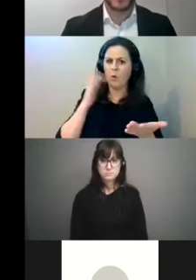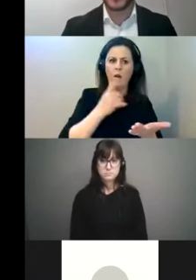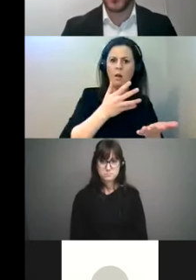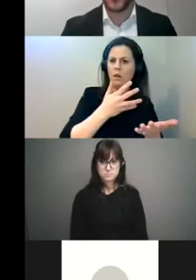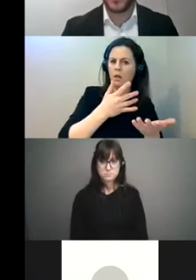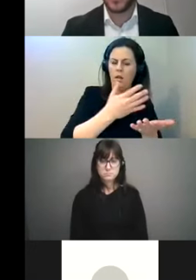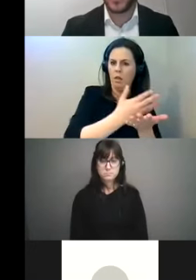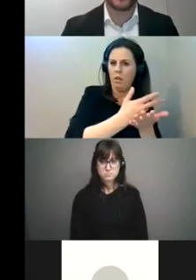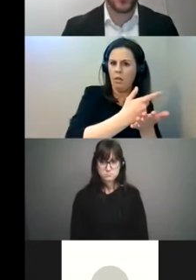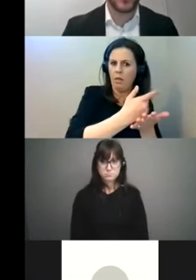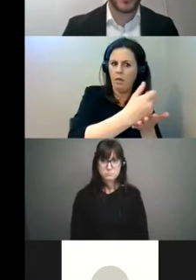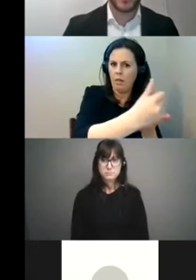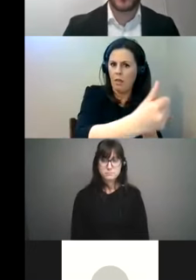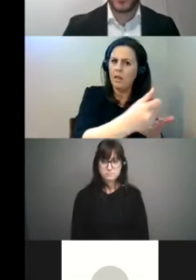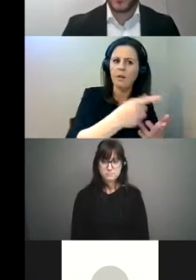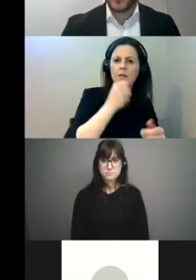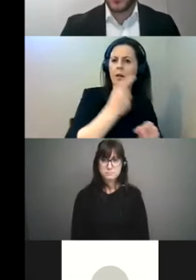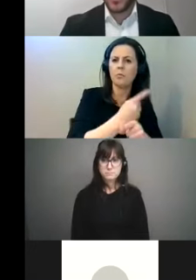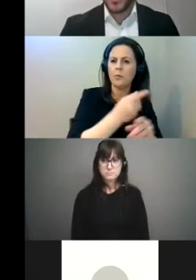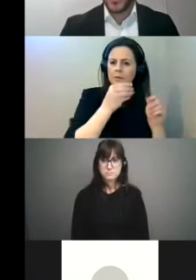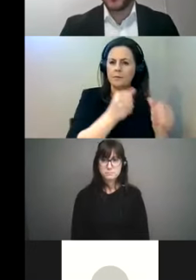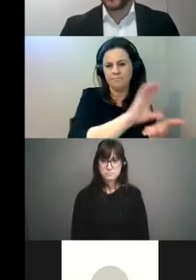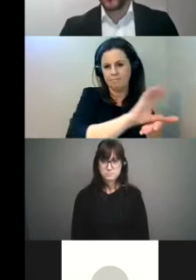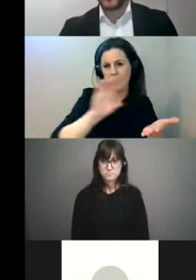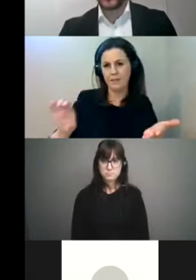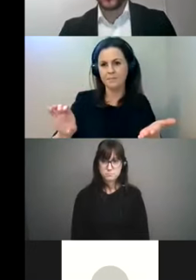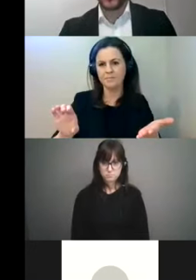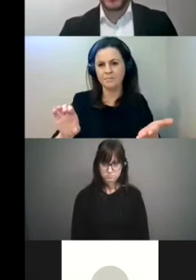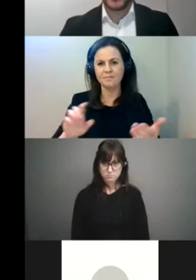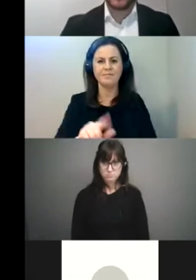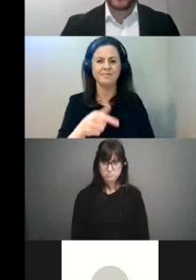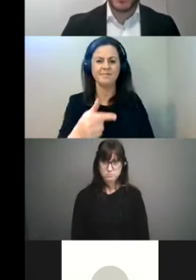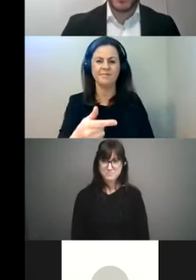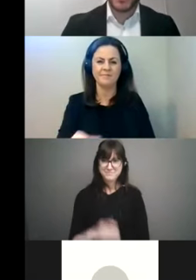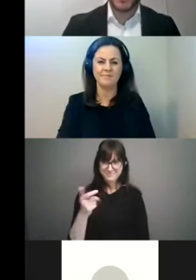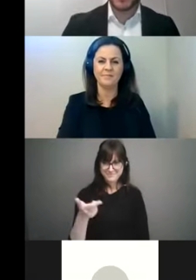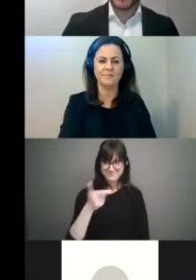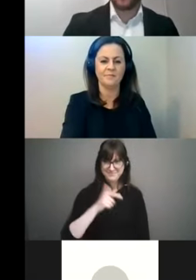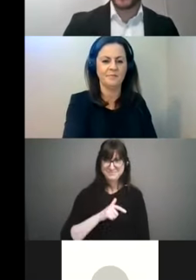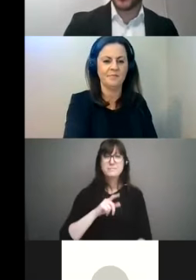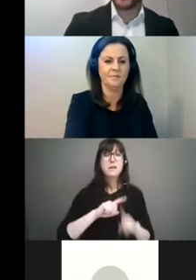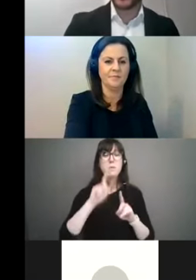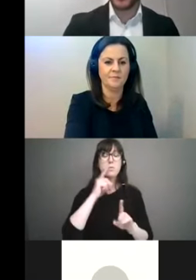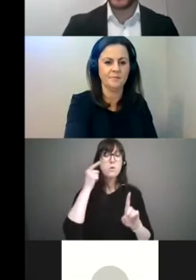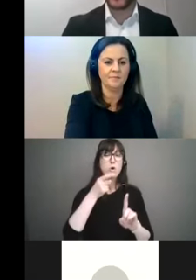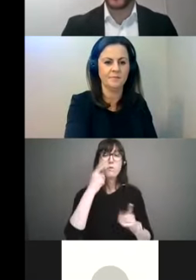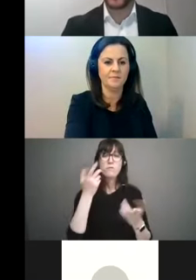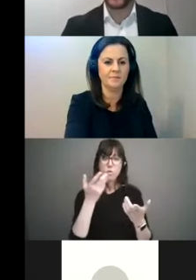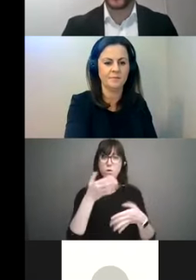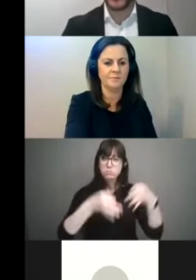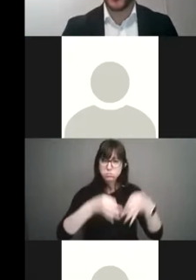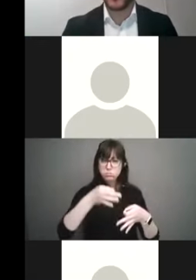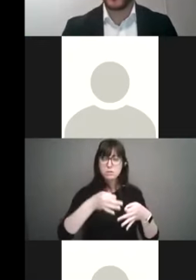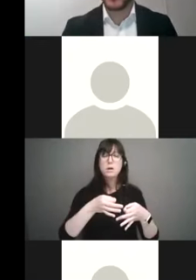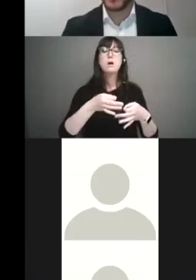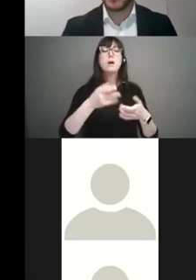that have been dealt with inappropriately. But while the goal in civil proceedings is that restitutionary goal, the goal